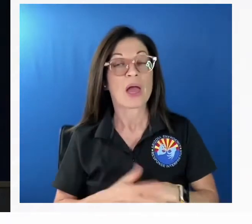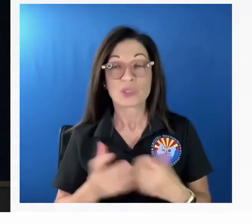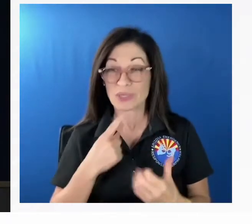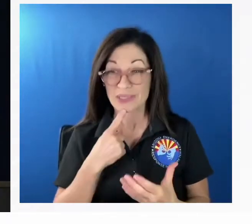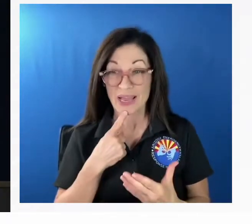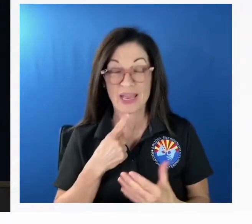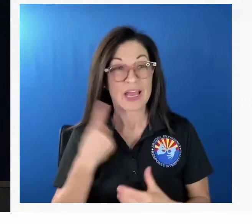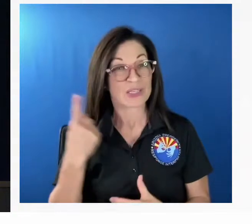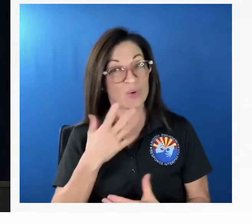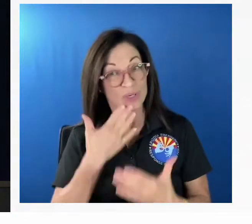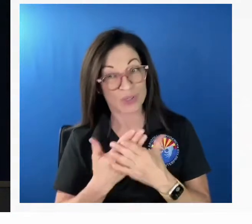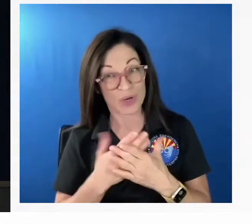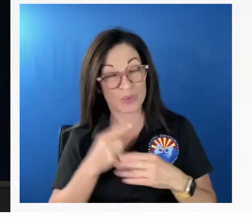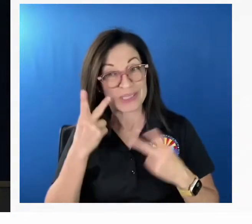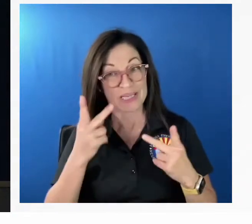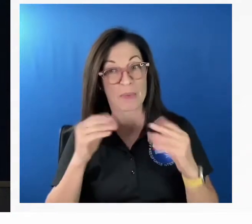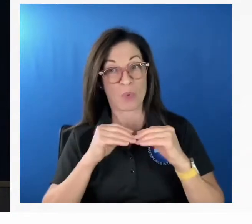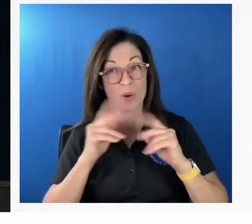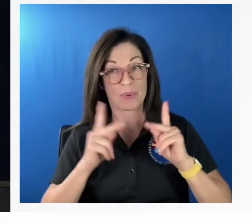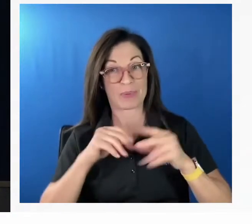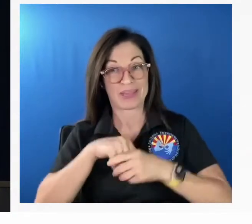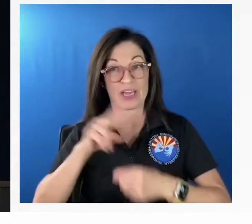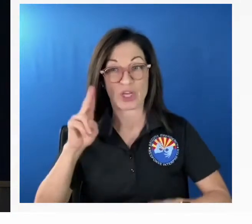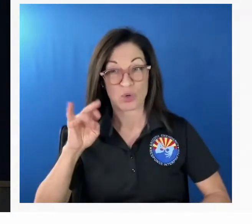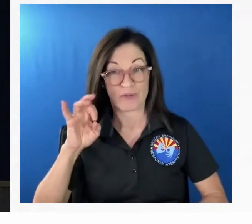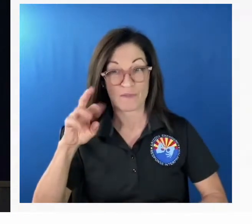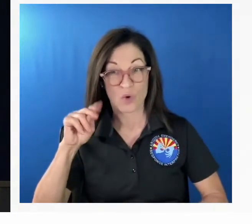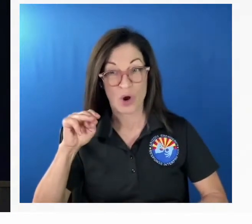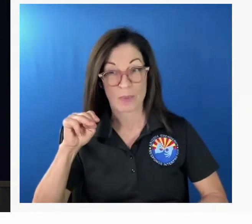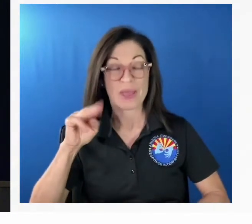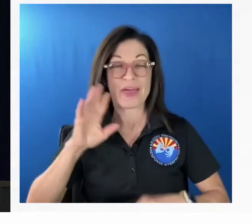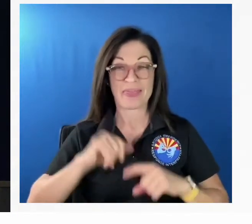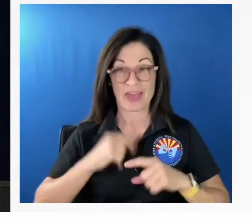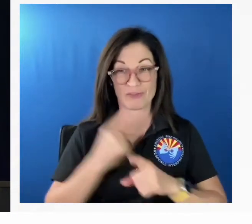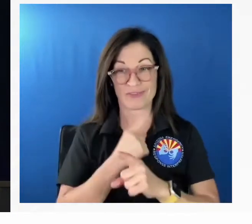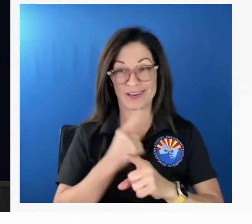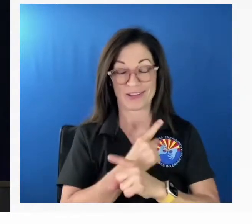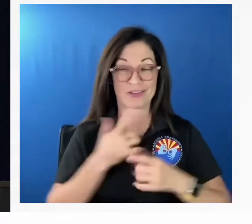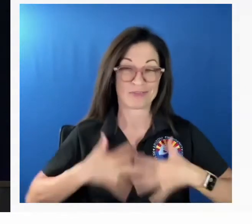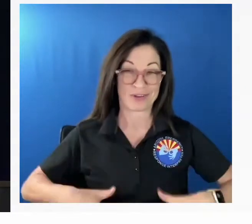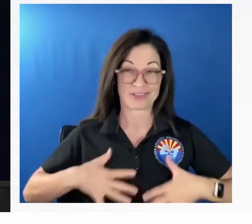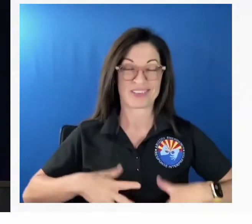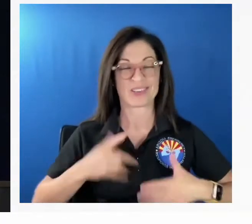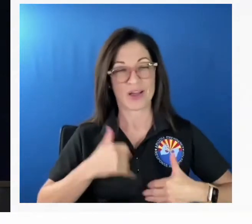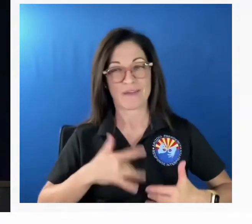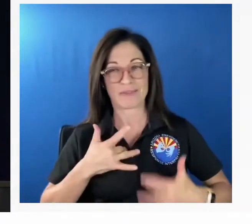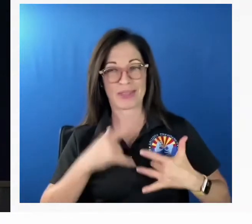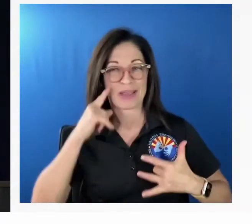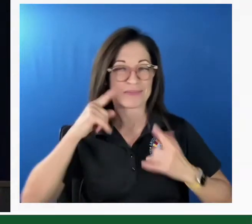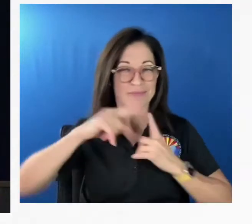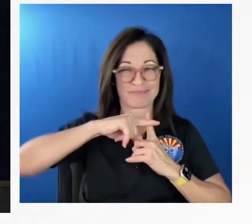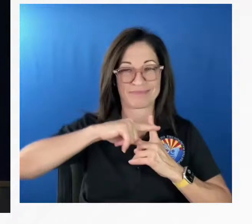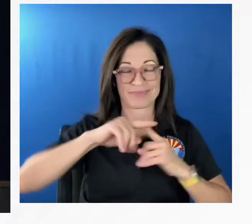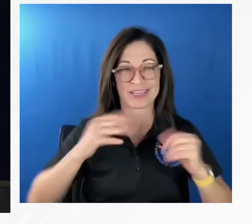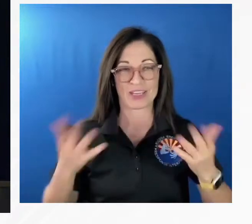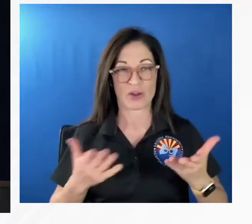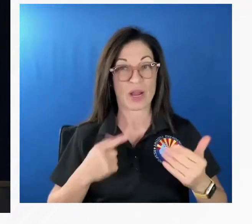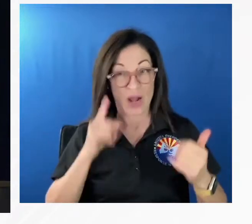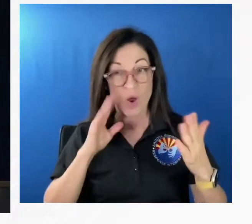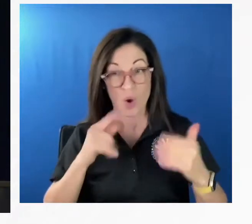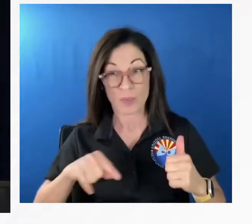folks in uniforms and without. So hopefully there's a little sense of optimism in the room, and I hope you get the sense that we're optimistic as